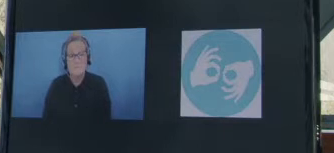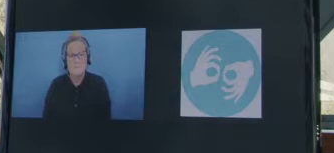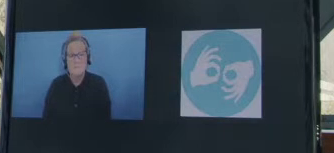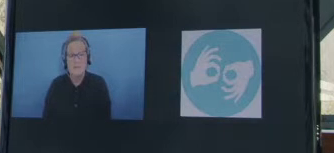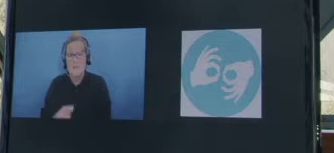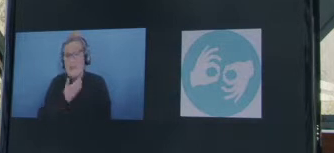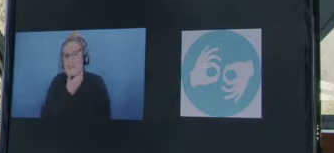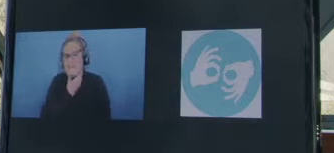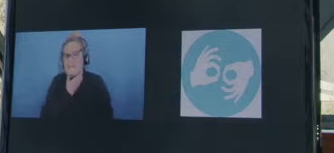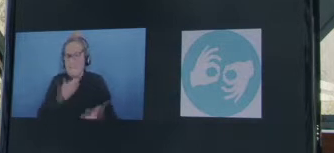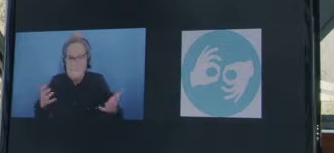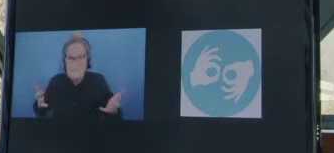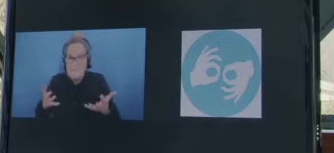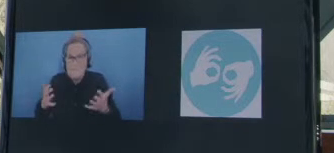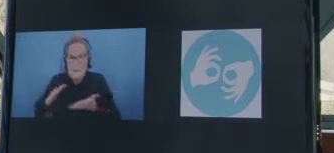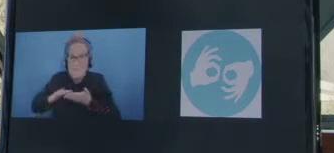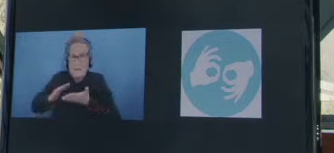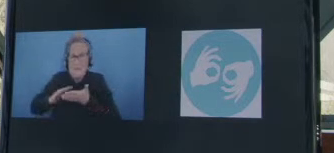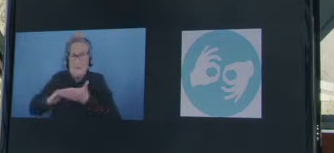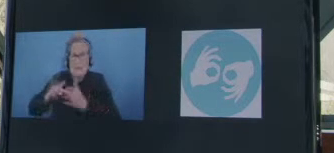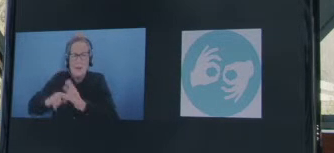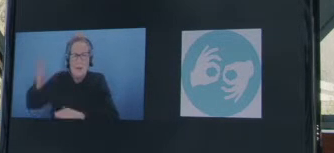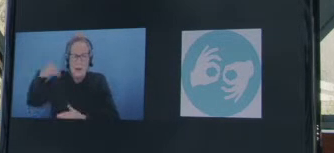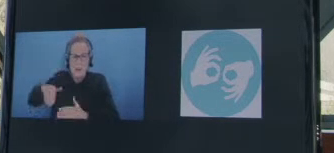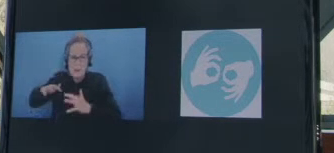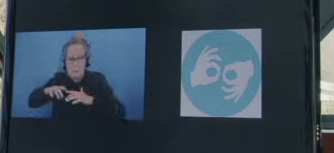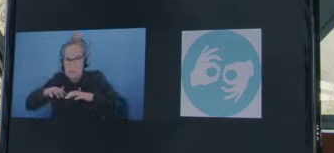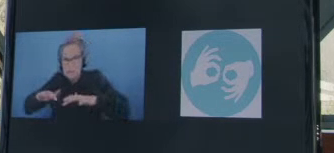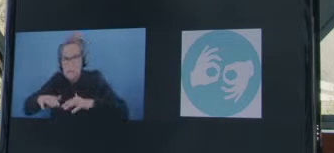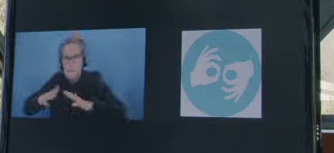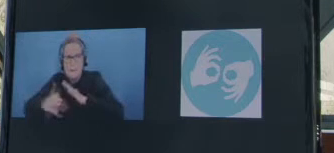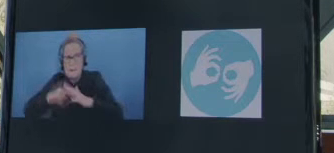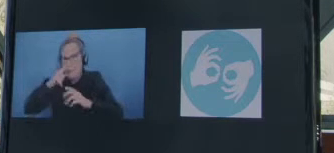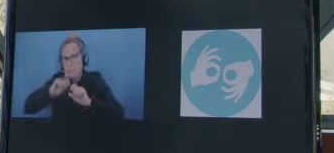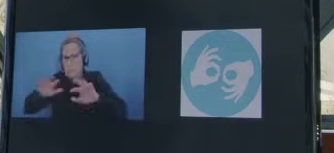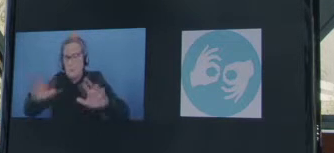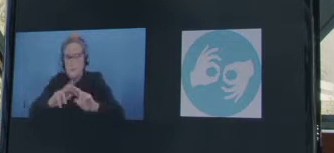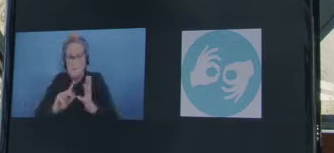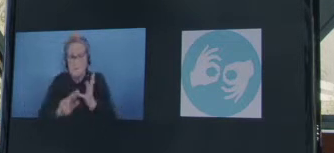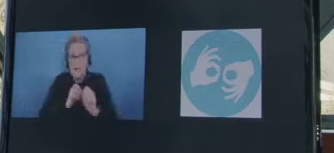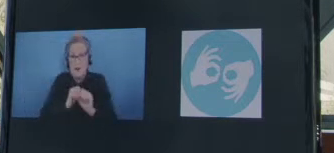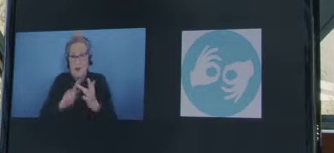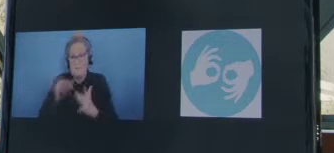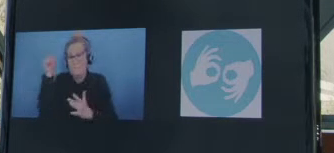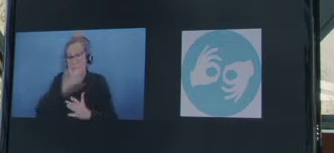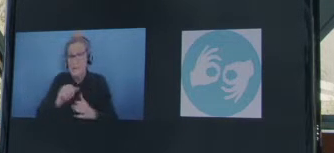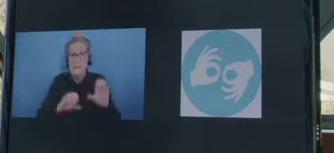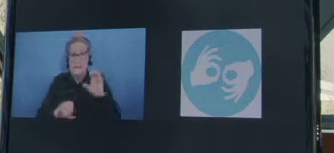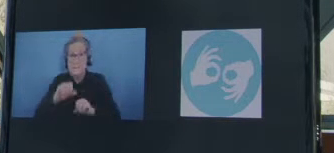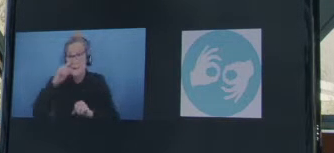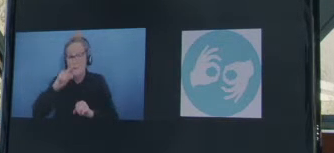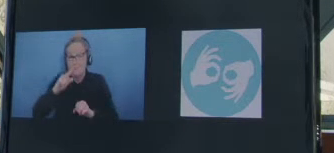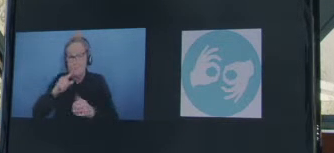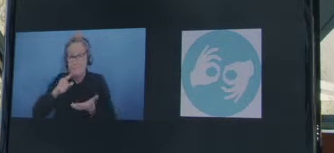sort of millions of years ago. And they're probably the world's smartest chemists. They're able to access and break down really